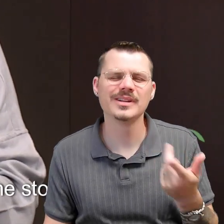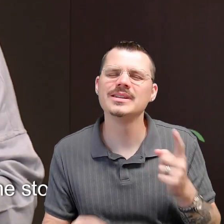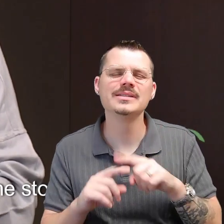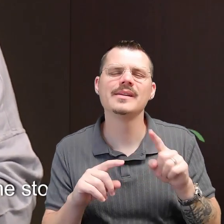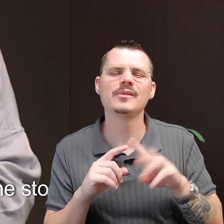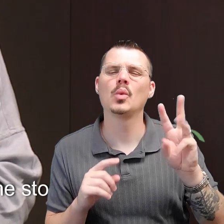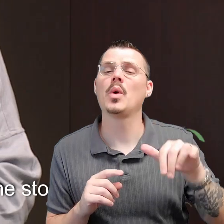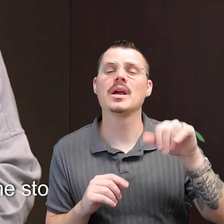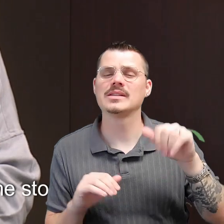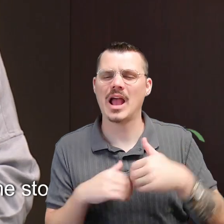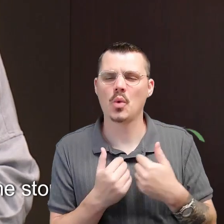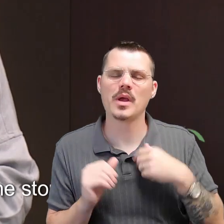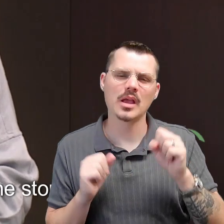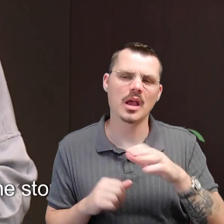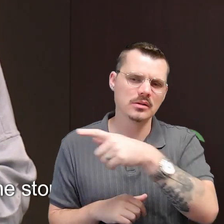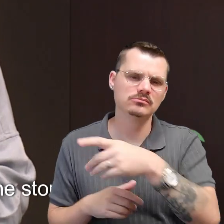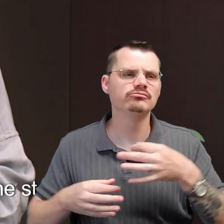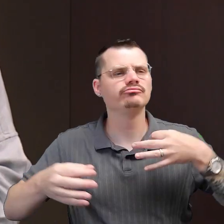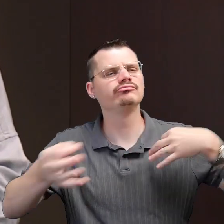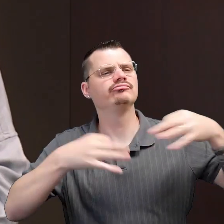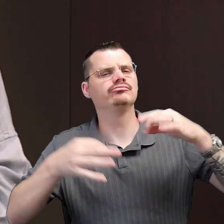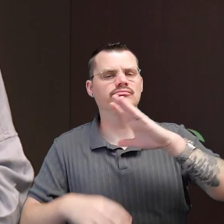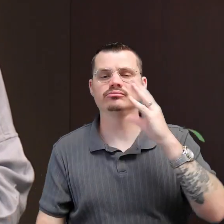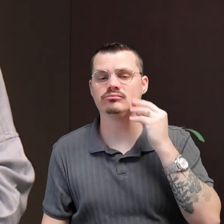Ways, plain language ways to help people tell the story.